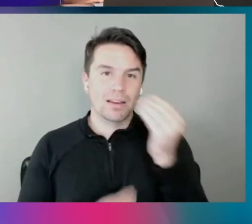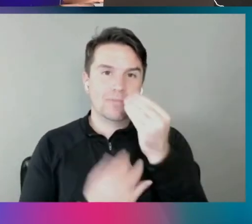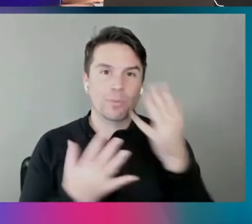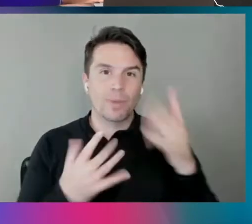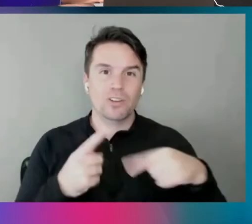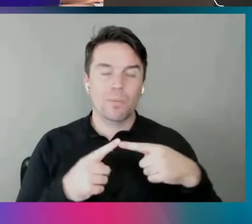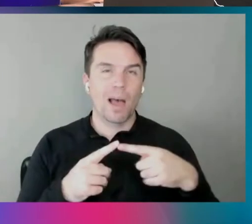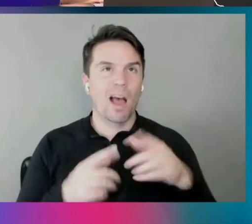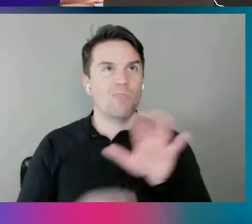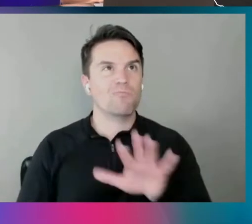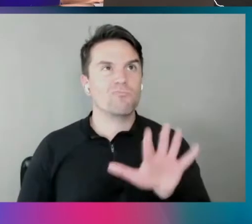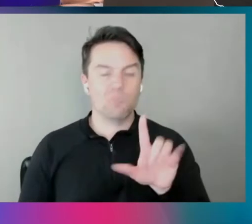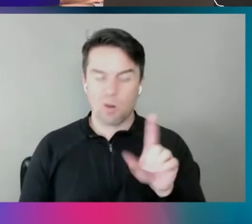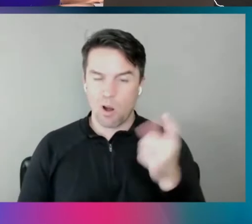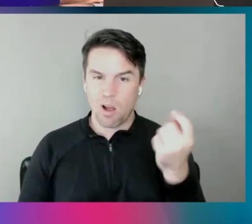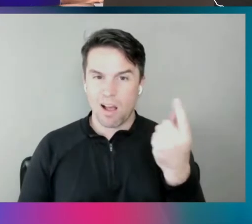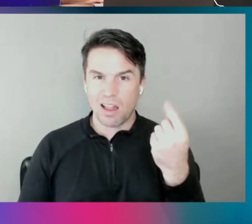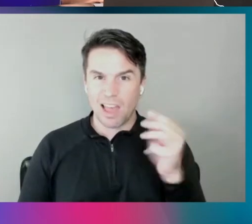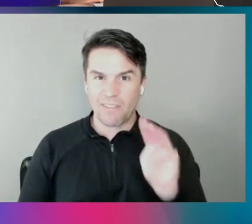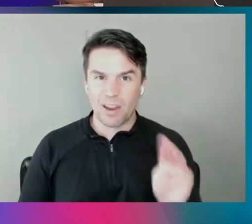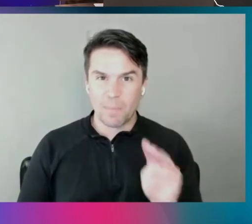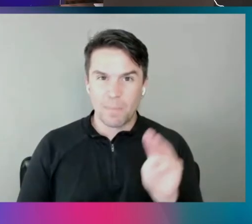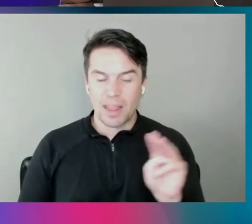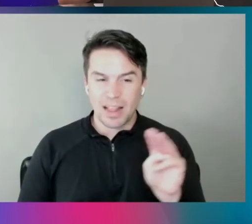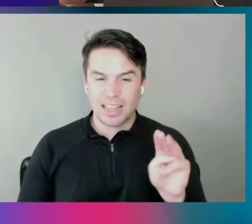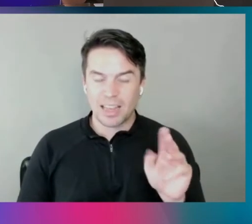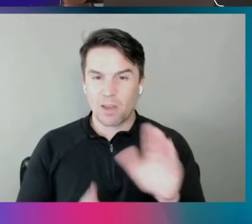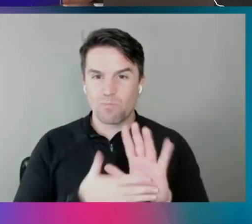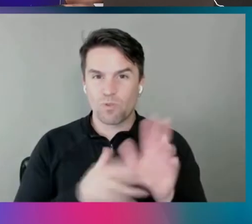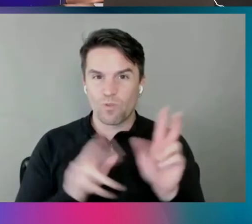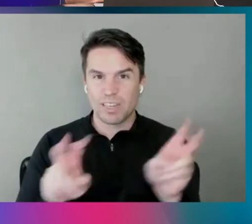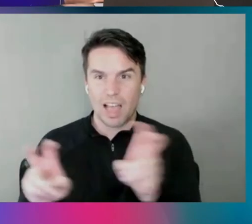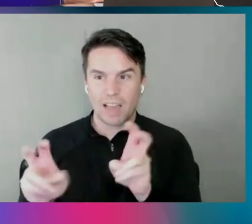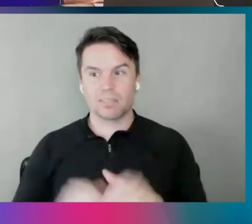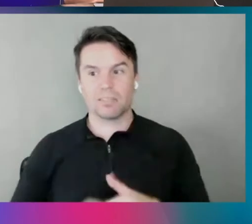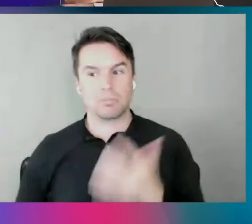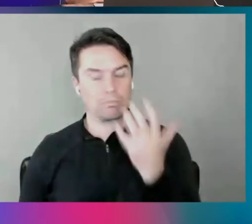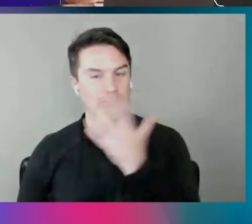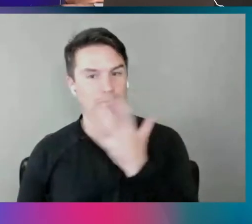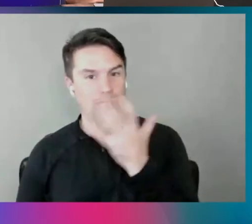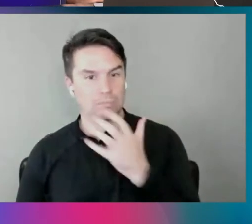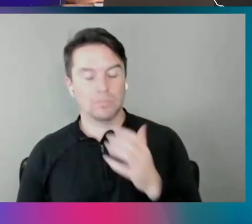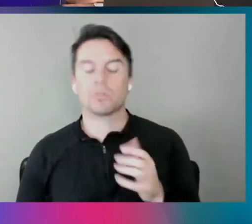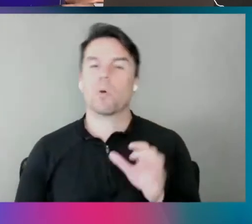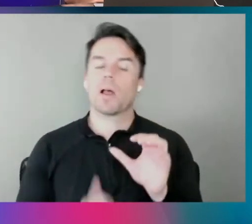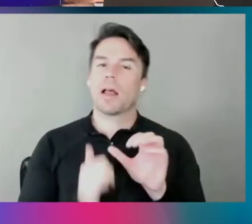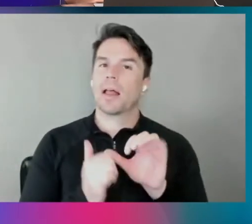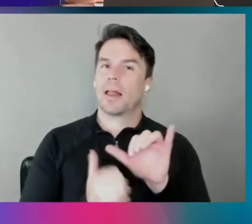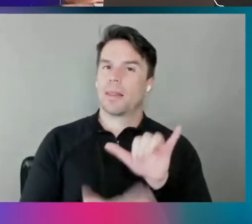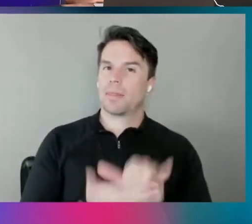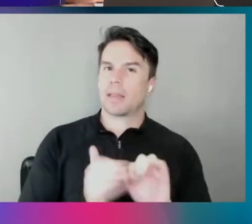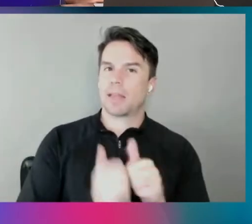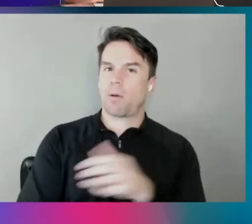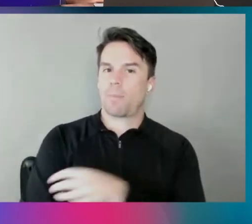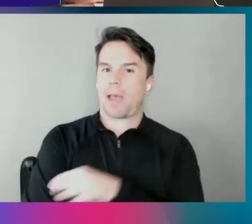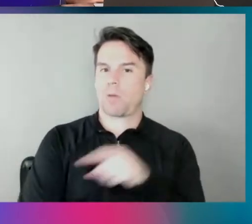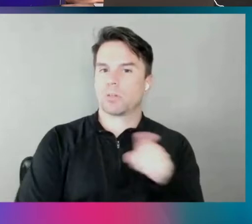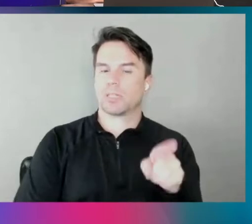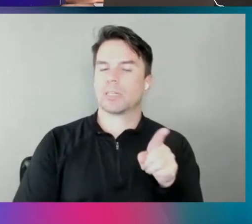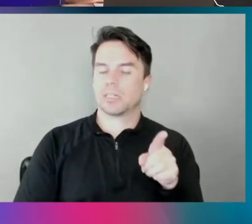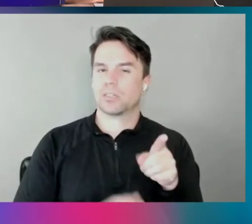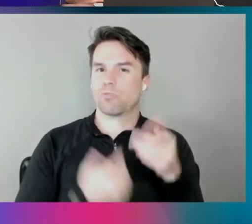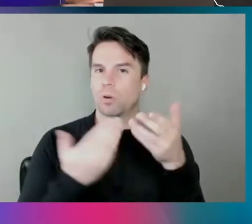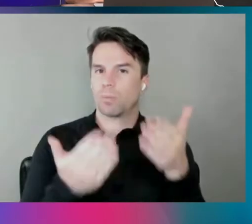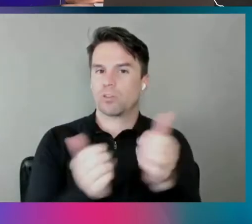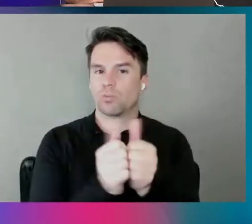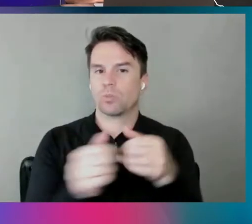wow. Okay. That is significant data. That you can subscribe to. So that's where I powered this recommendations with these descriptions. But now let's go down the horror